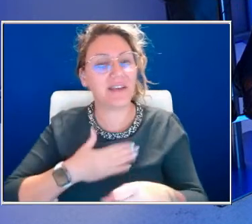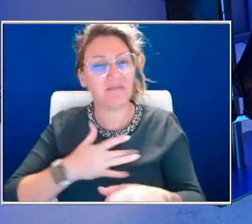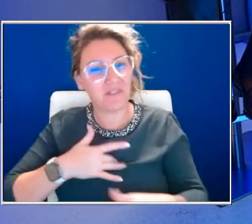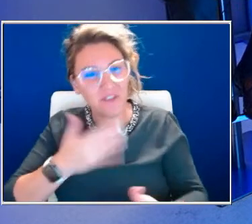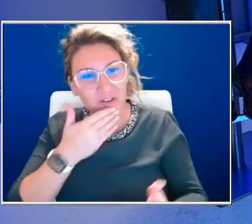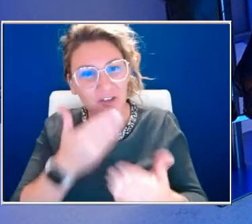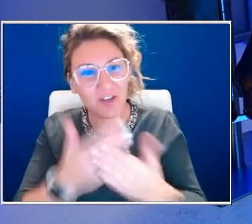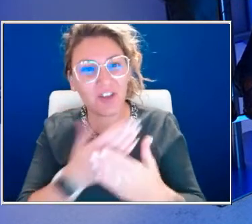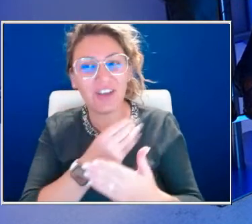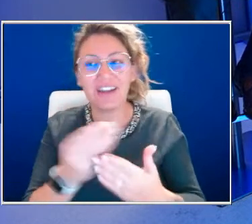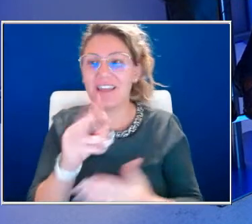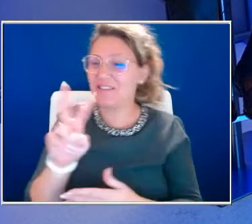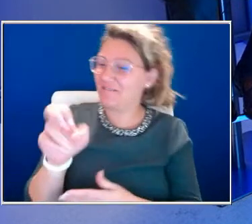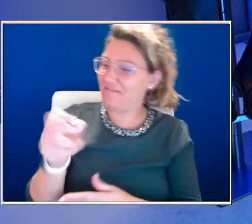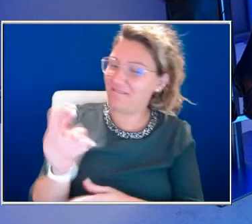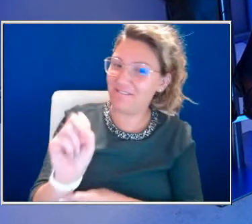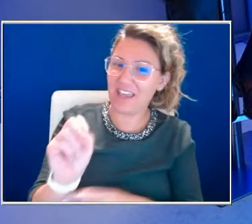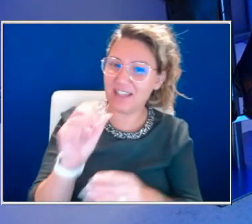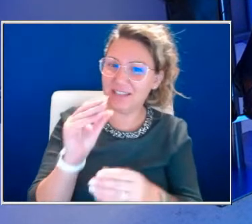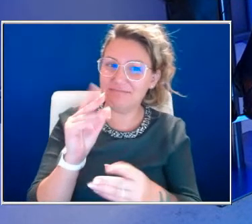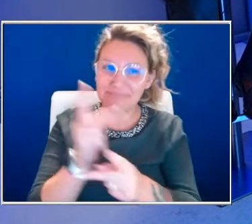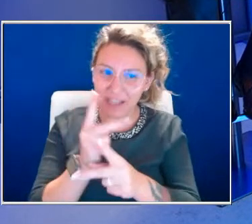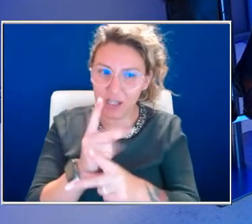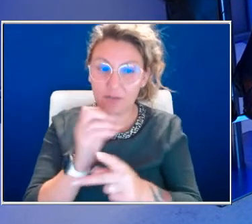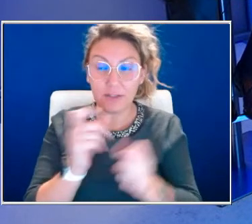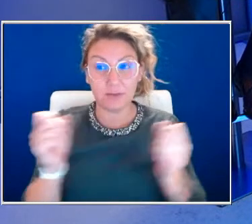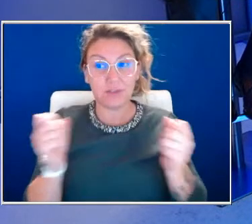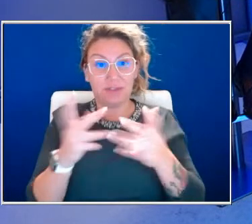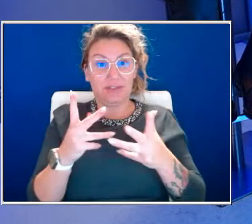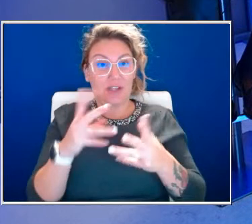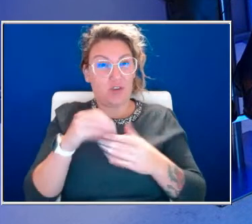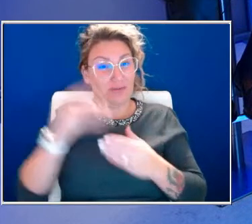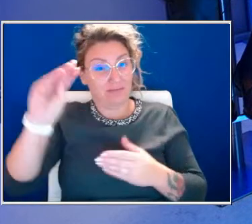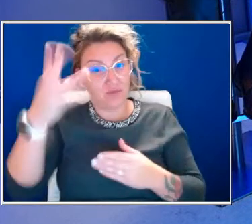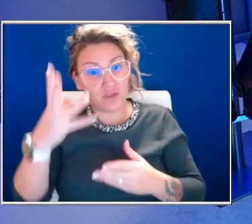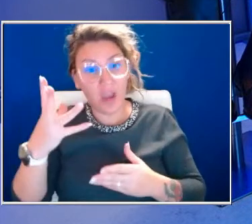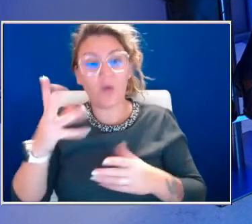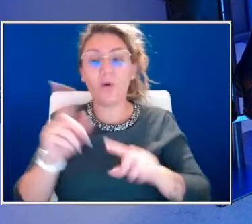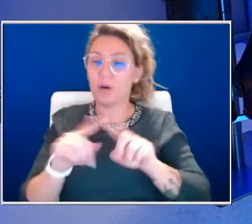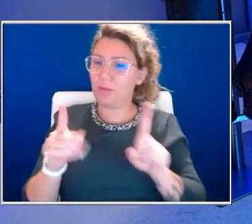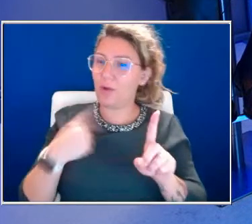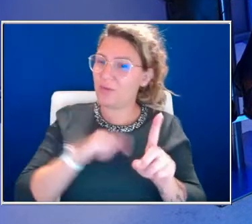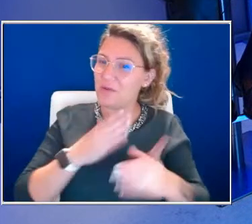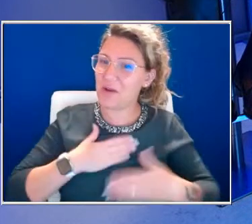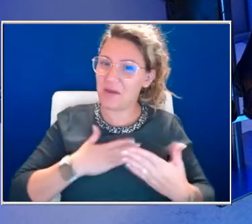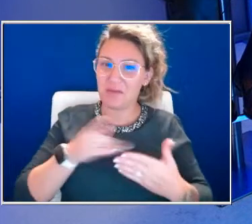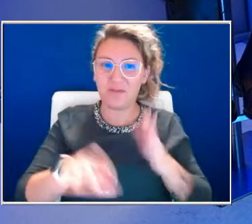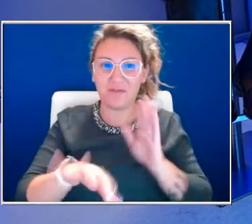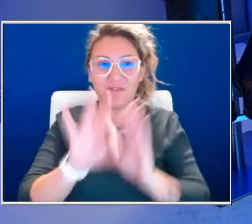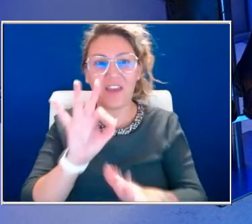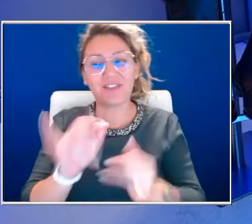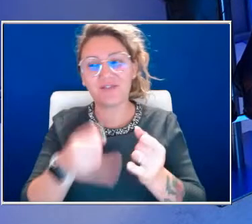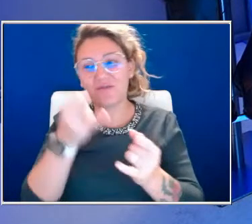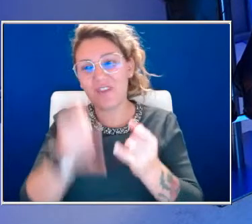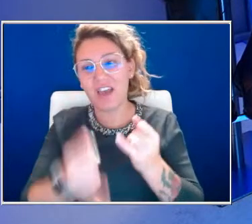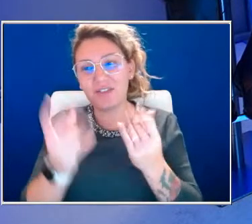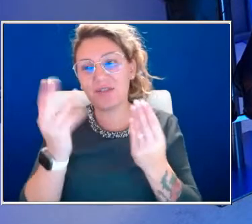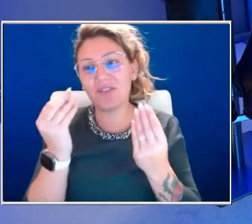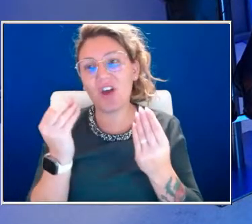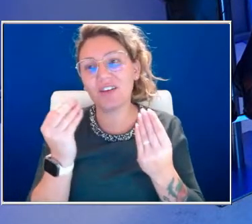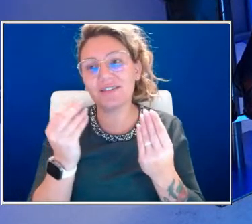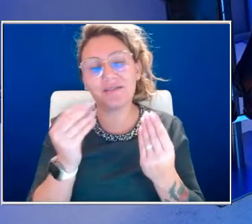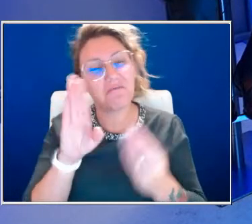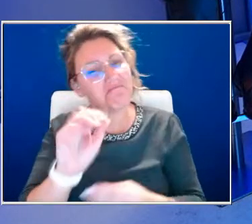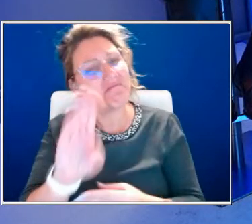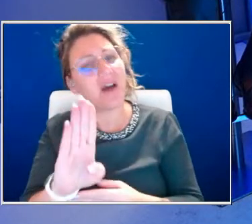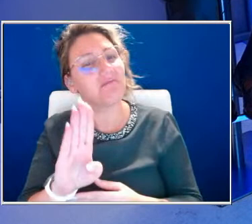veins taken care of. I know that was a scary moment for you in the shower, but we're glad that you found our folks. And we're going to get to final thoughts. And Bob,